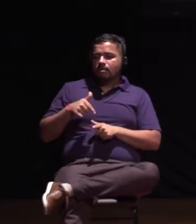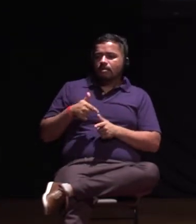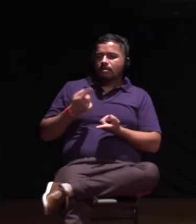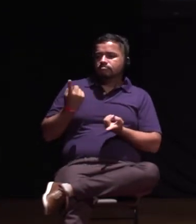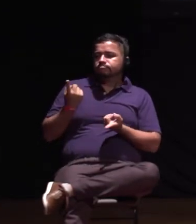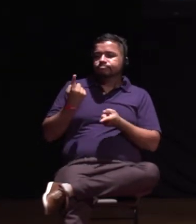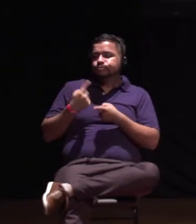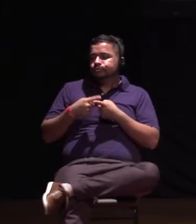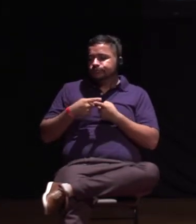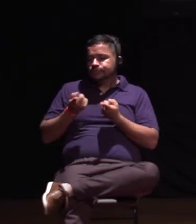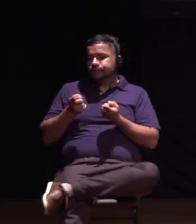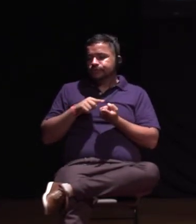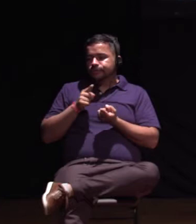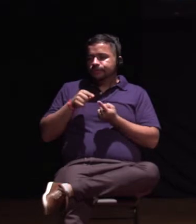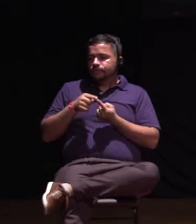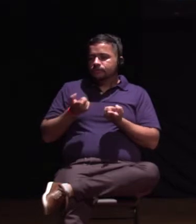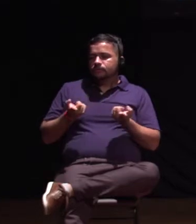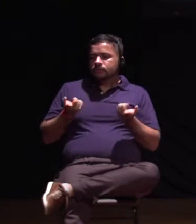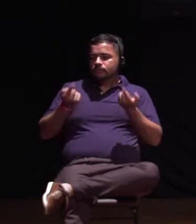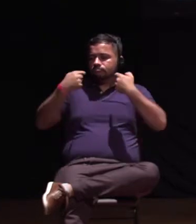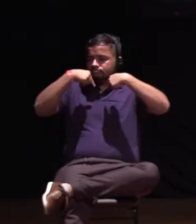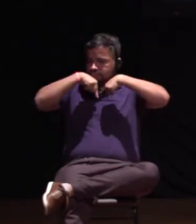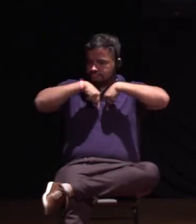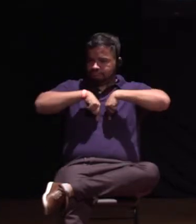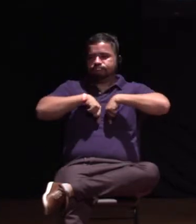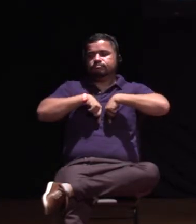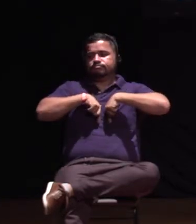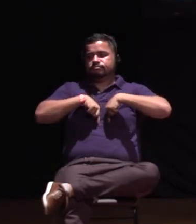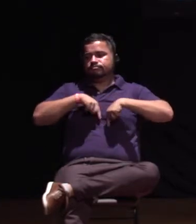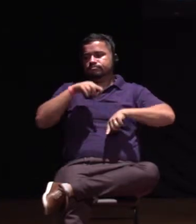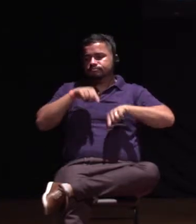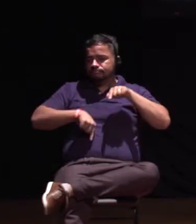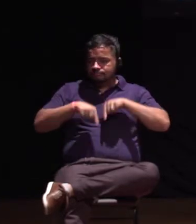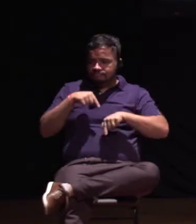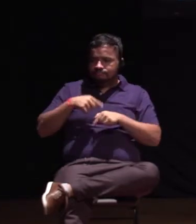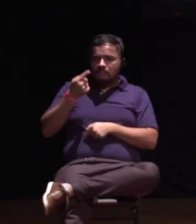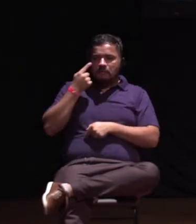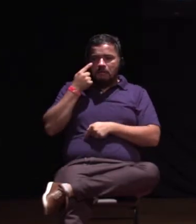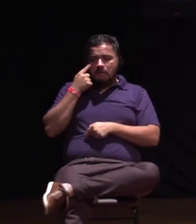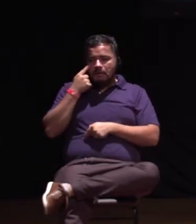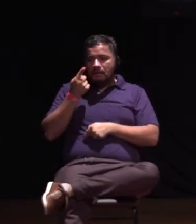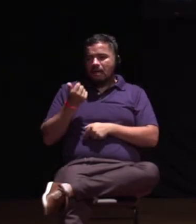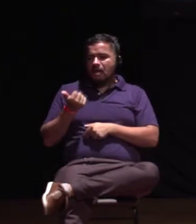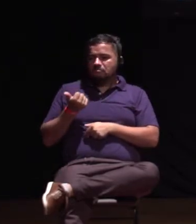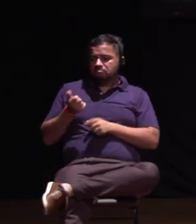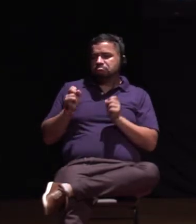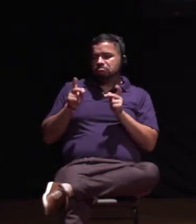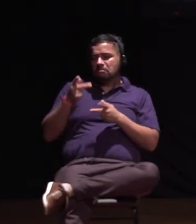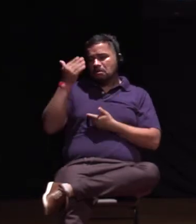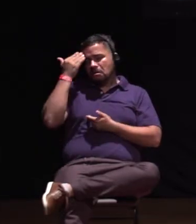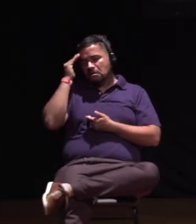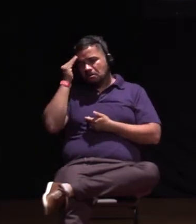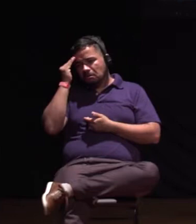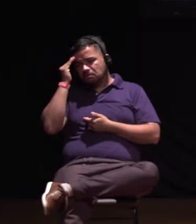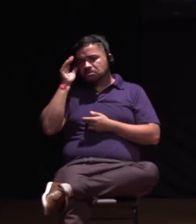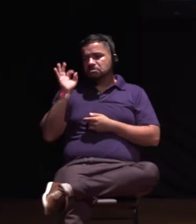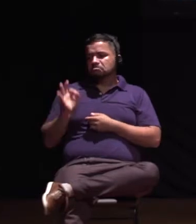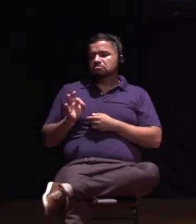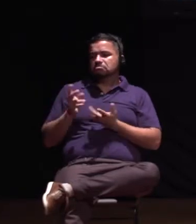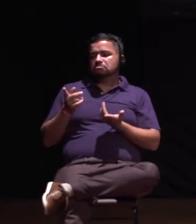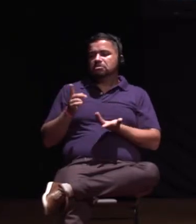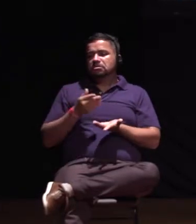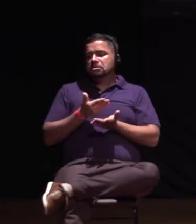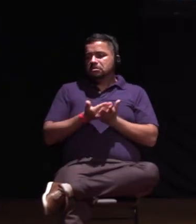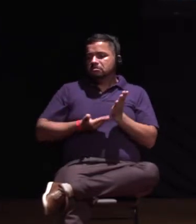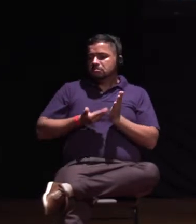body somehow. I might not ever be able to convey that using words or drawings or a score, that experience. But in a